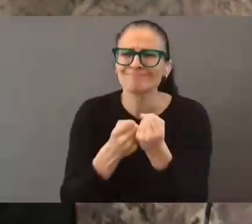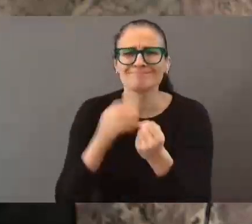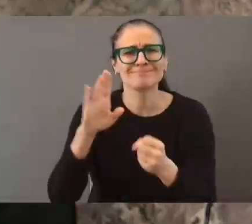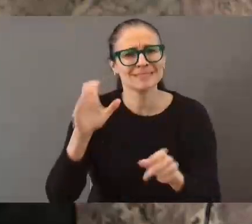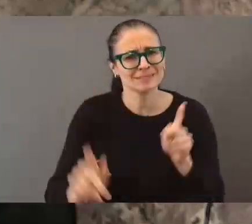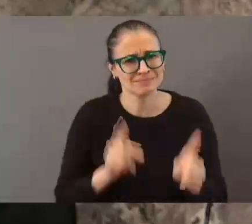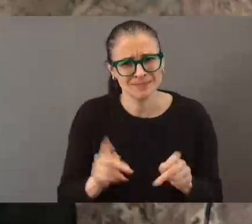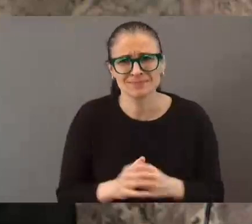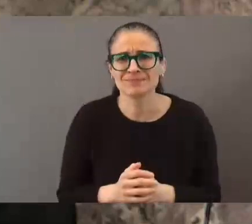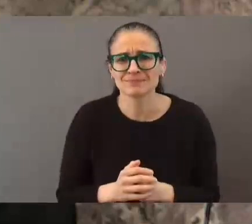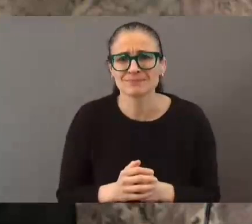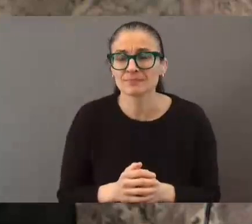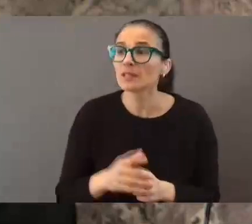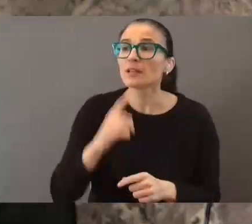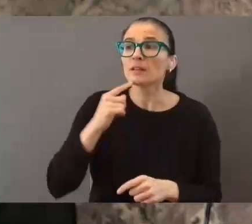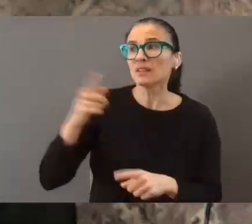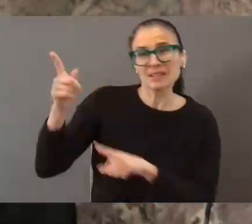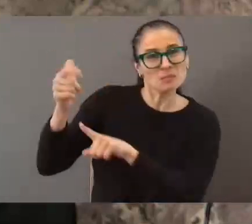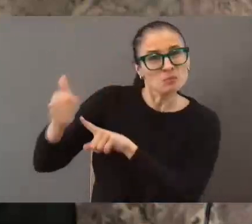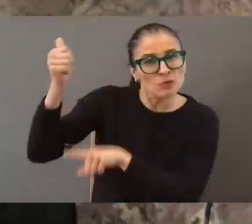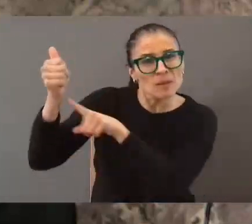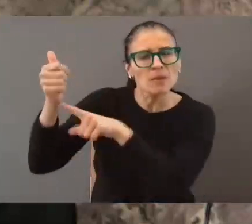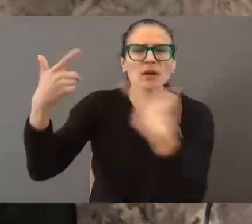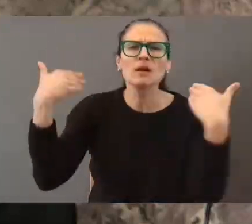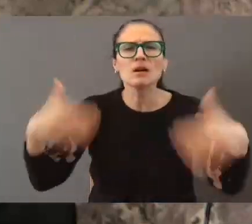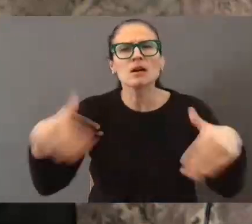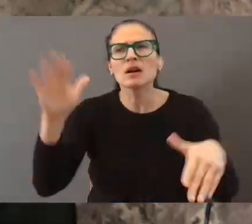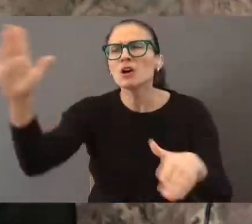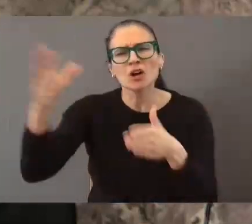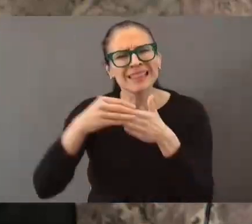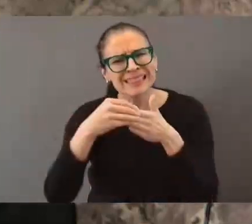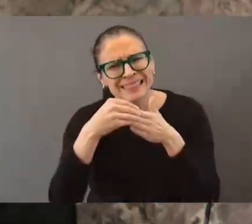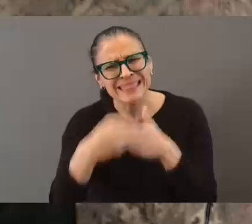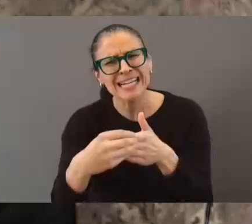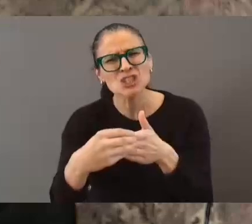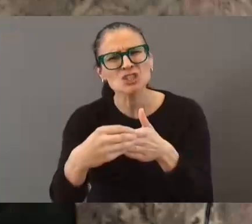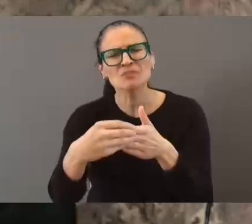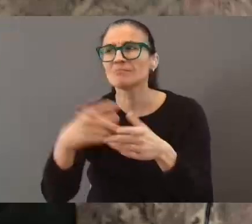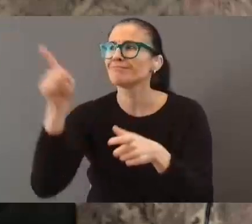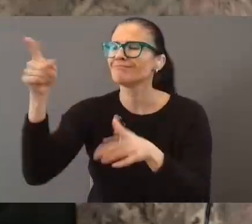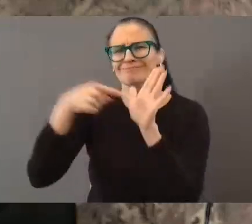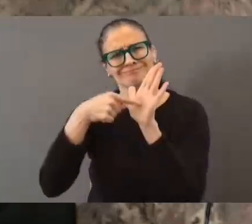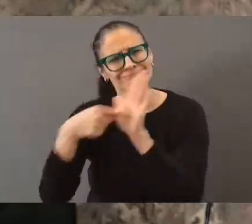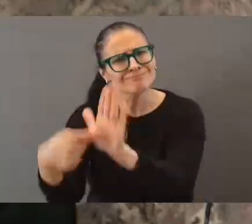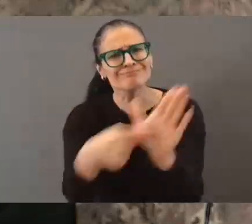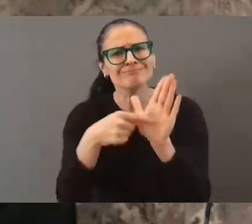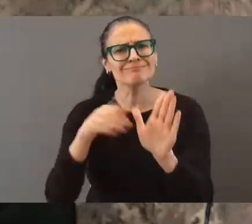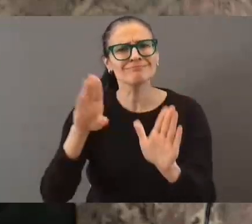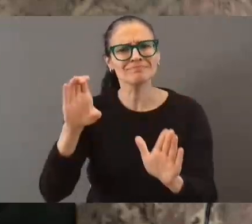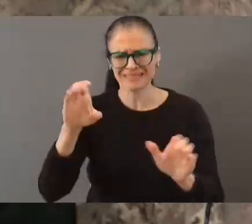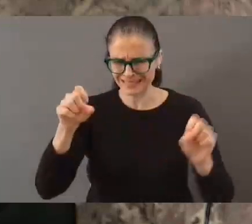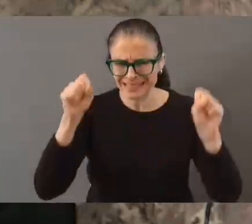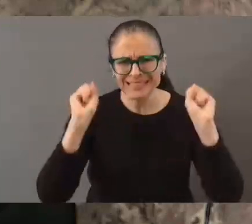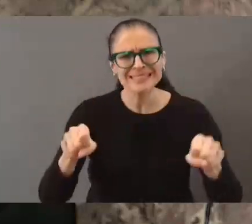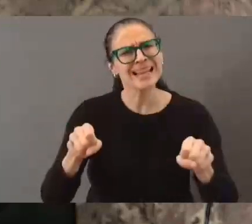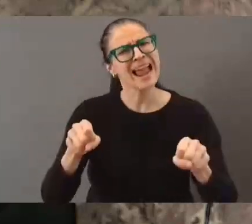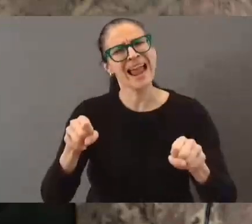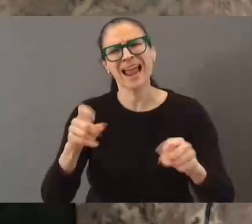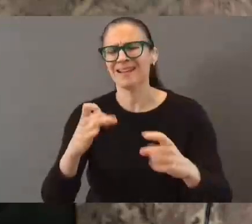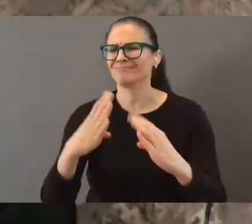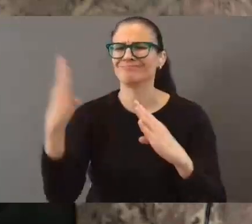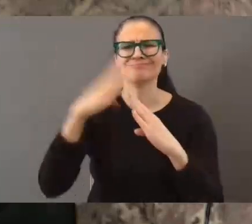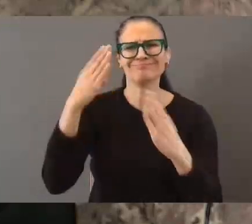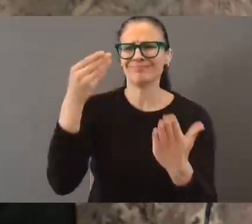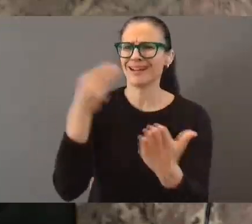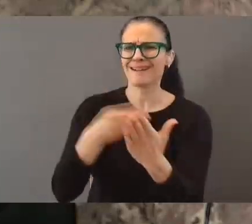and showing us how British Columbia can become the absolute economic engine for Canada.